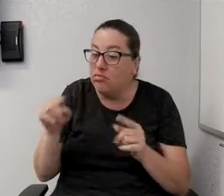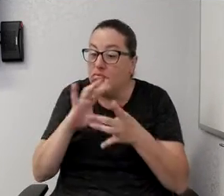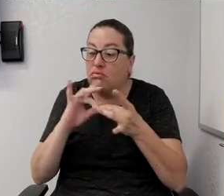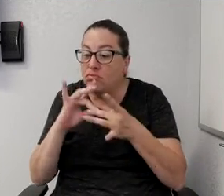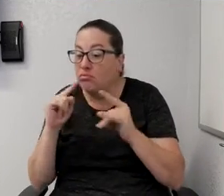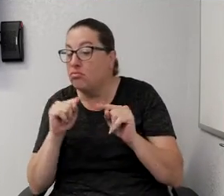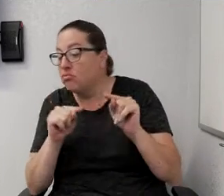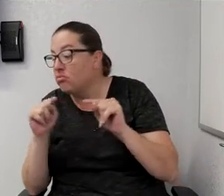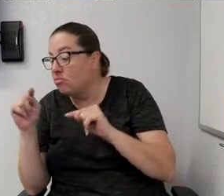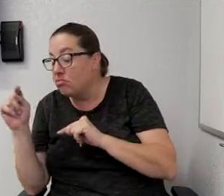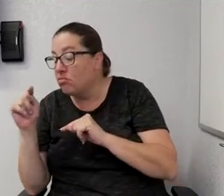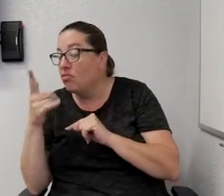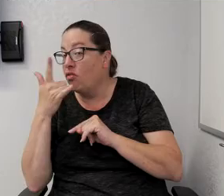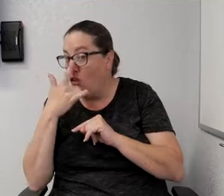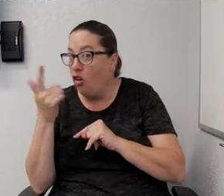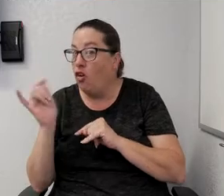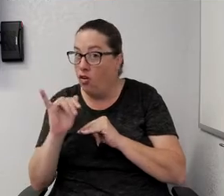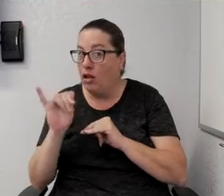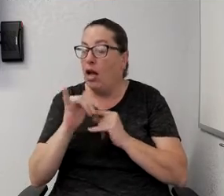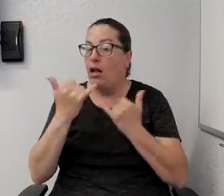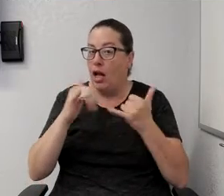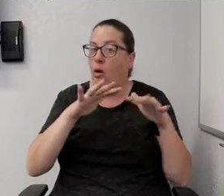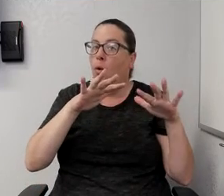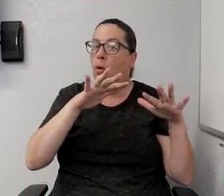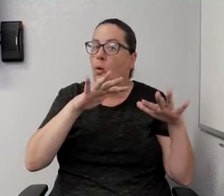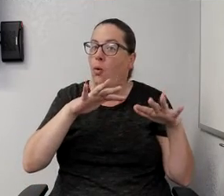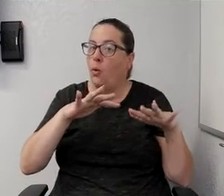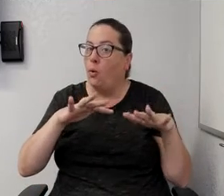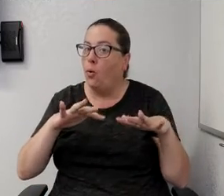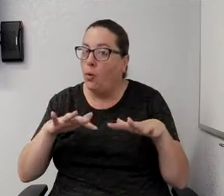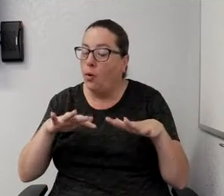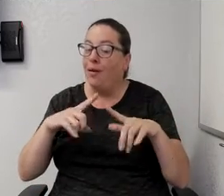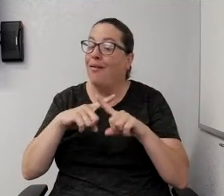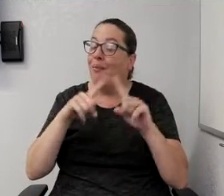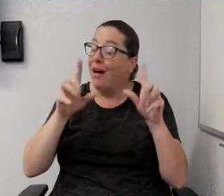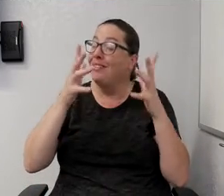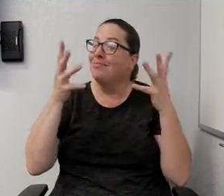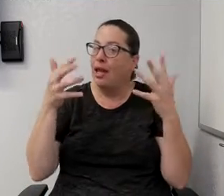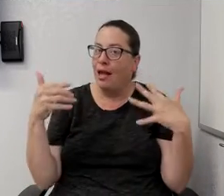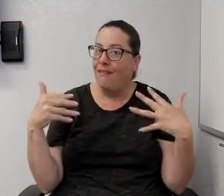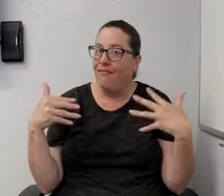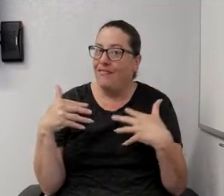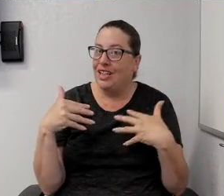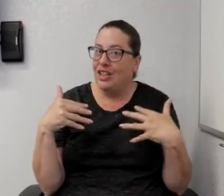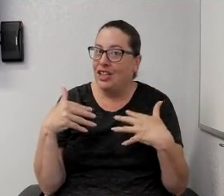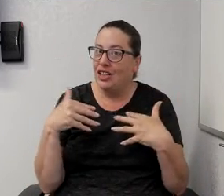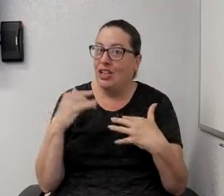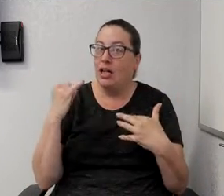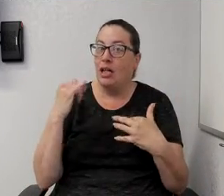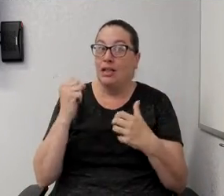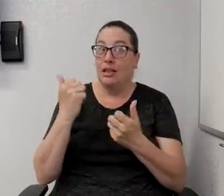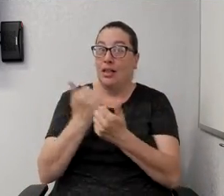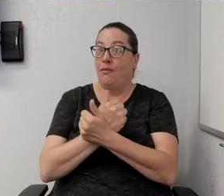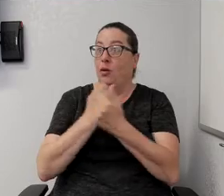that, things are starting to slow down. The fear is, though, that as everybody now